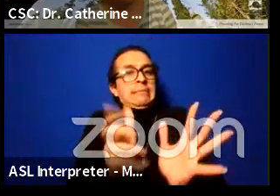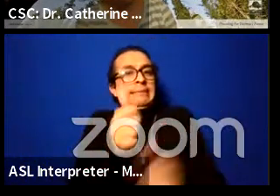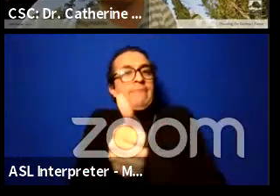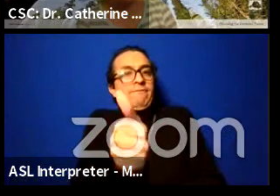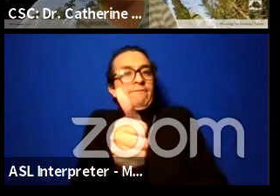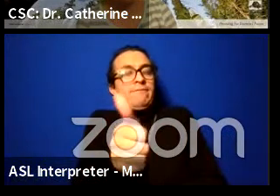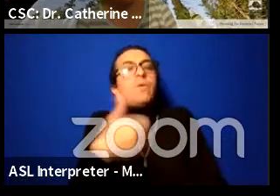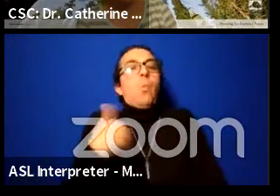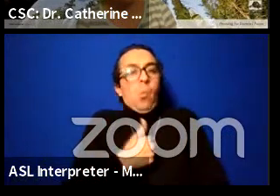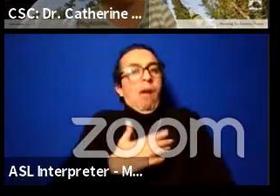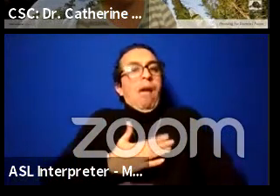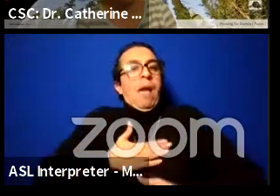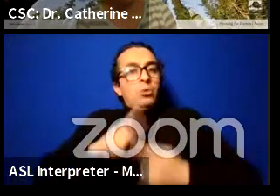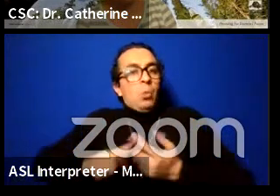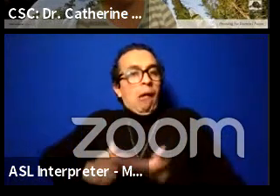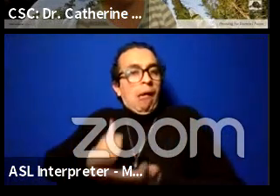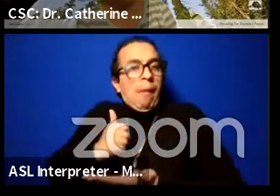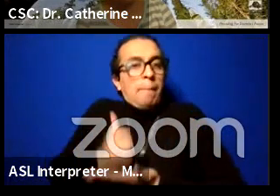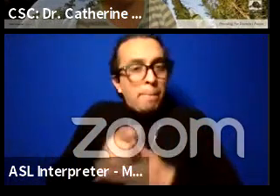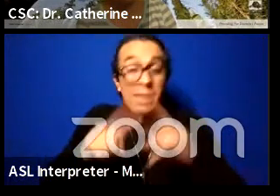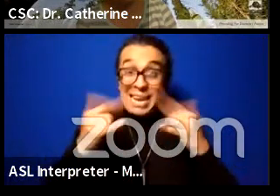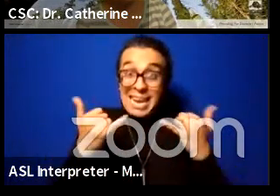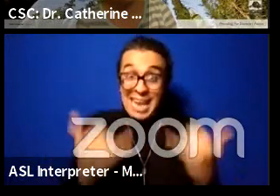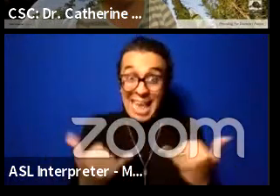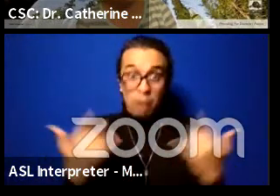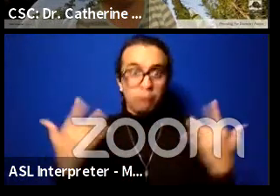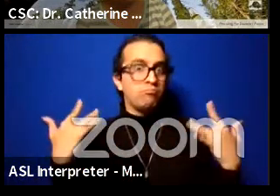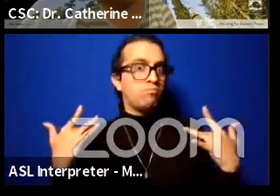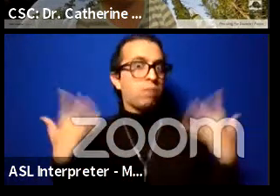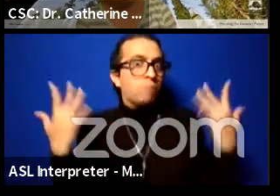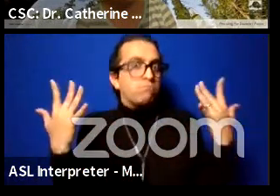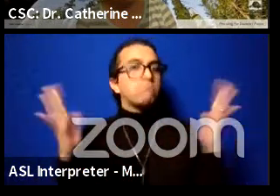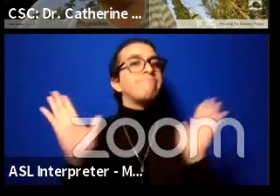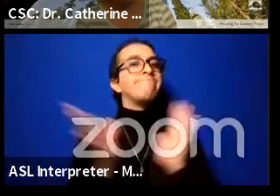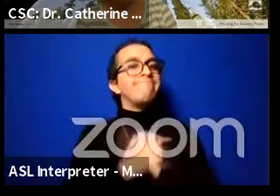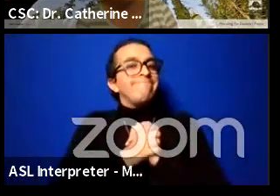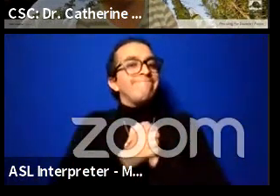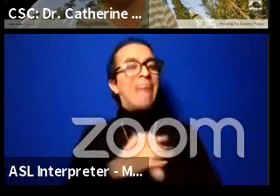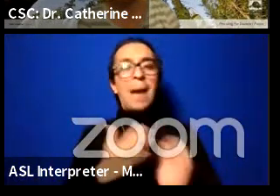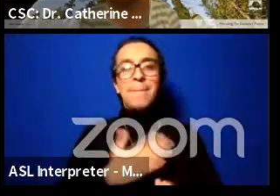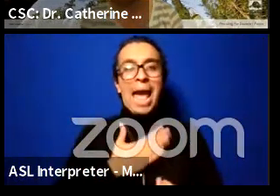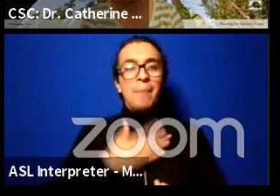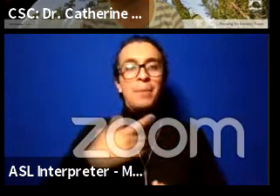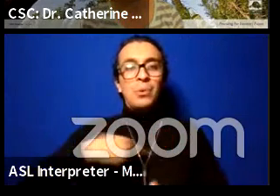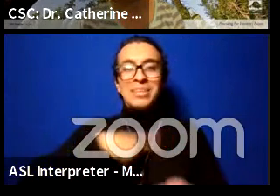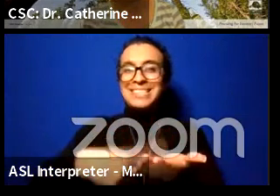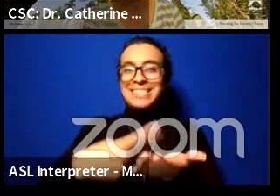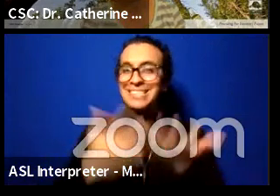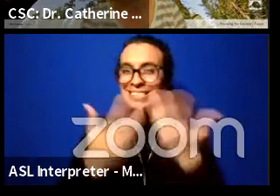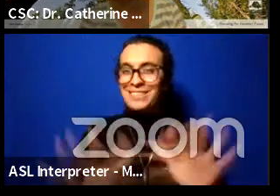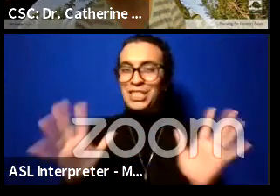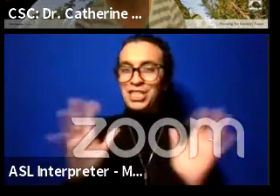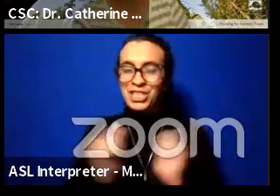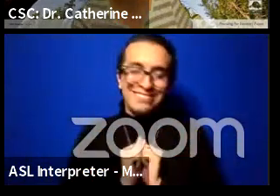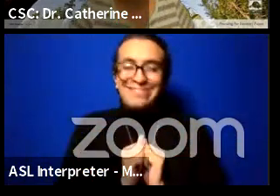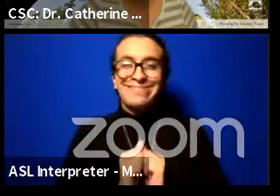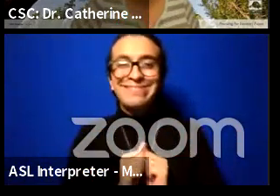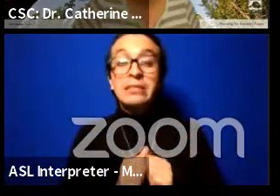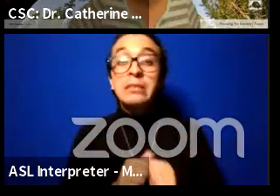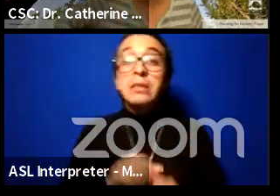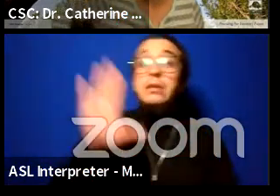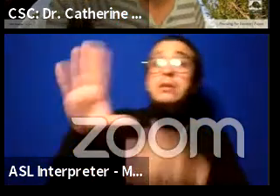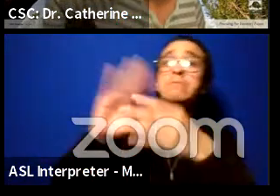support breakout groups at any point. But I'm really, really glad we had that discussion with you all. I just want